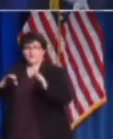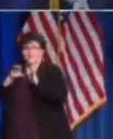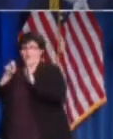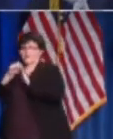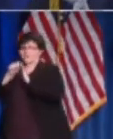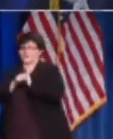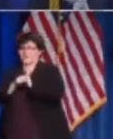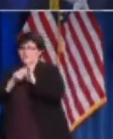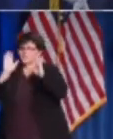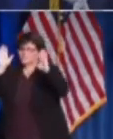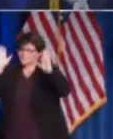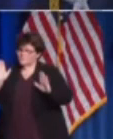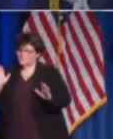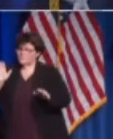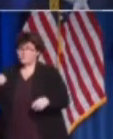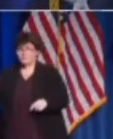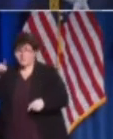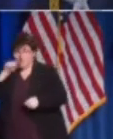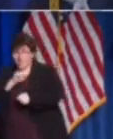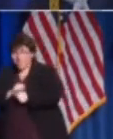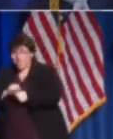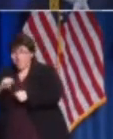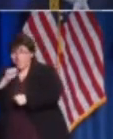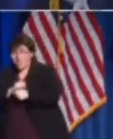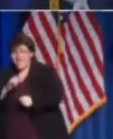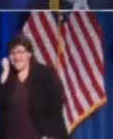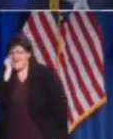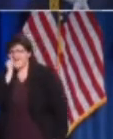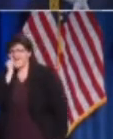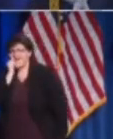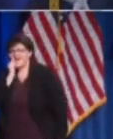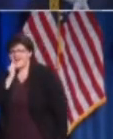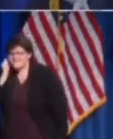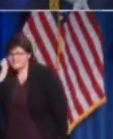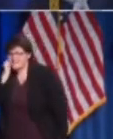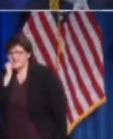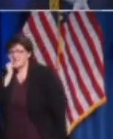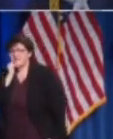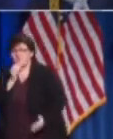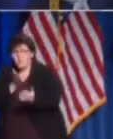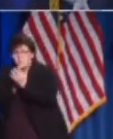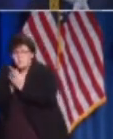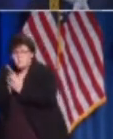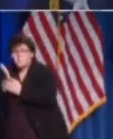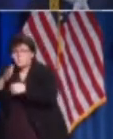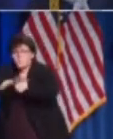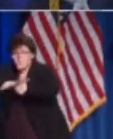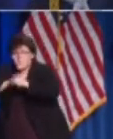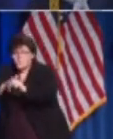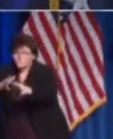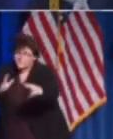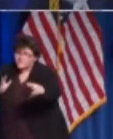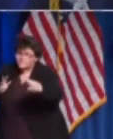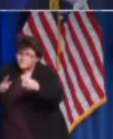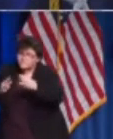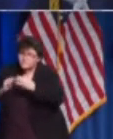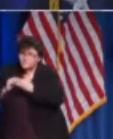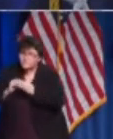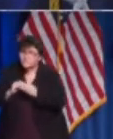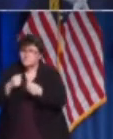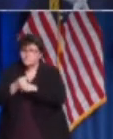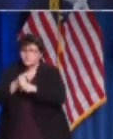for the state of Connecticut and toiled right through COVID, and make sure that pension is there for them, Eric. That's a heavy responsibility.